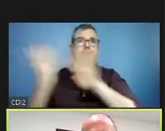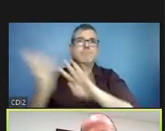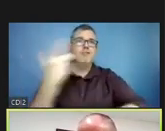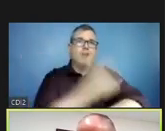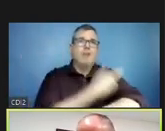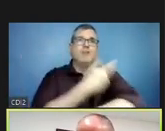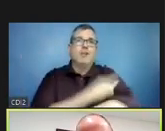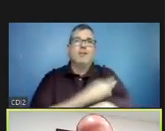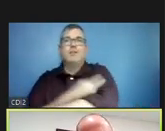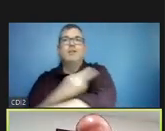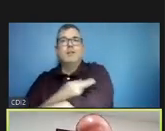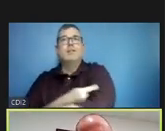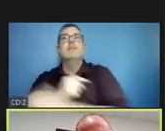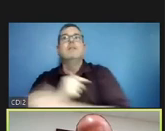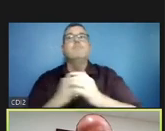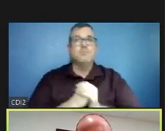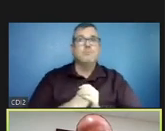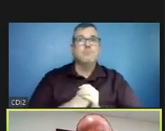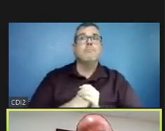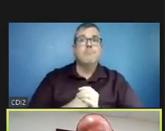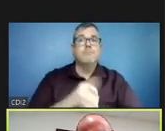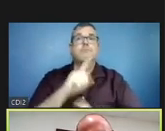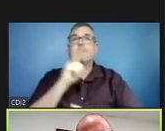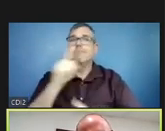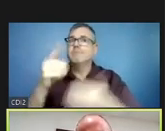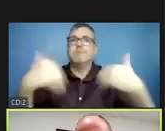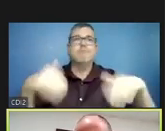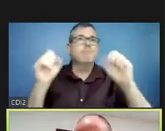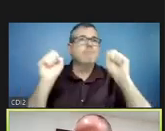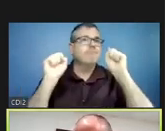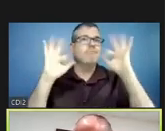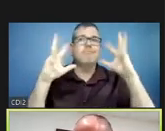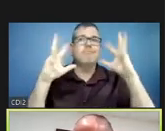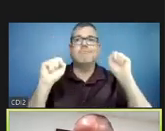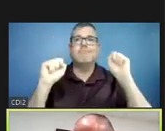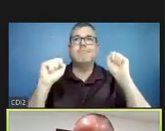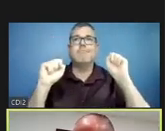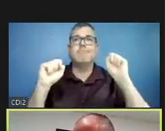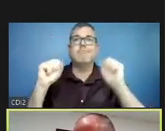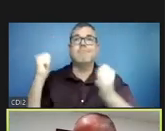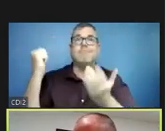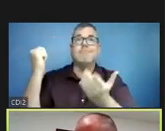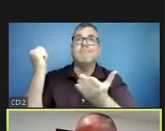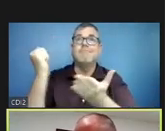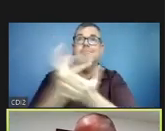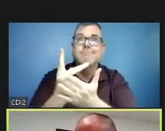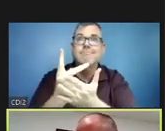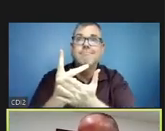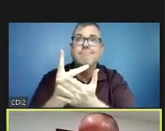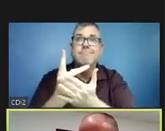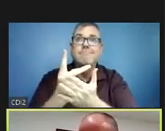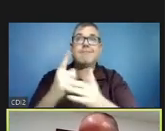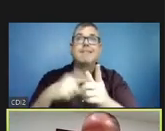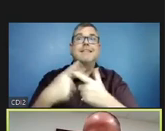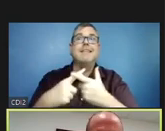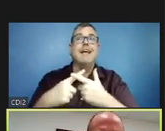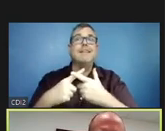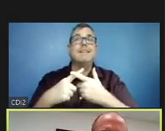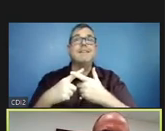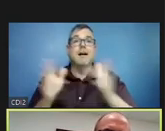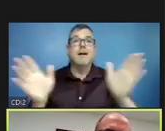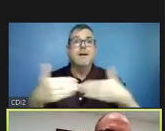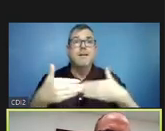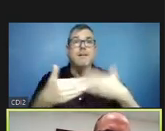was really fantastic to see that quick turnaround. We had our colleagues over at Kaiser